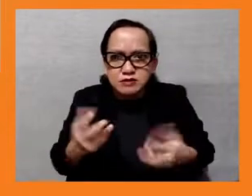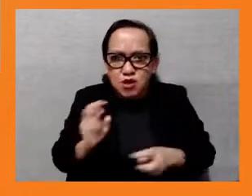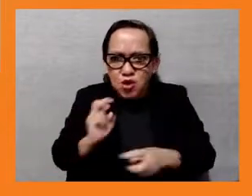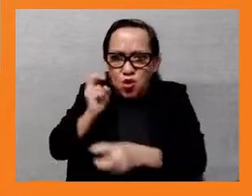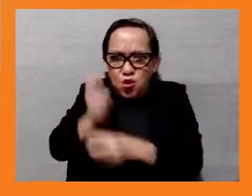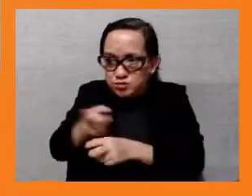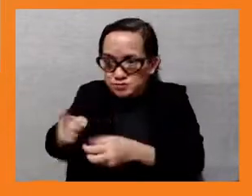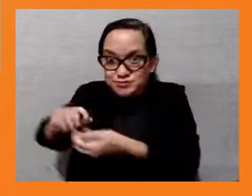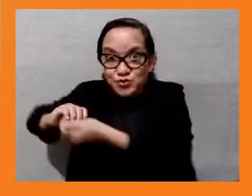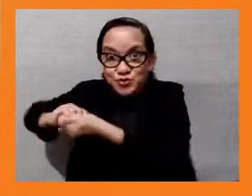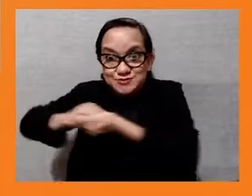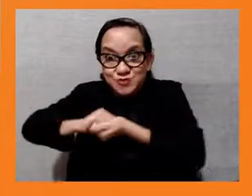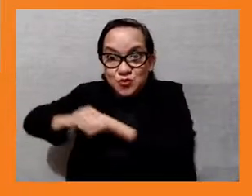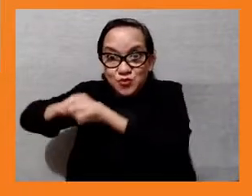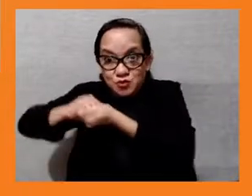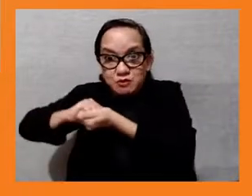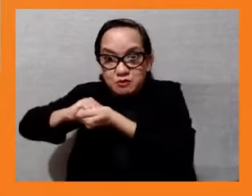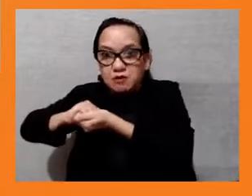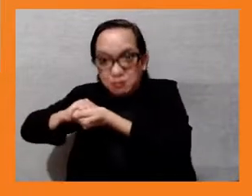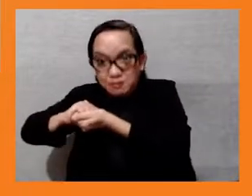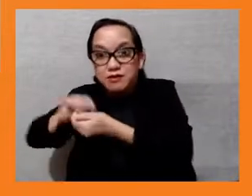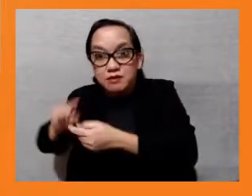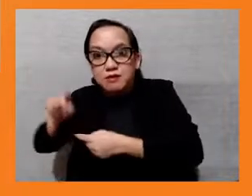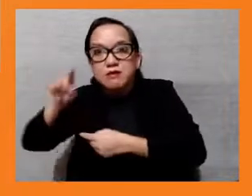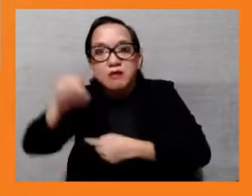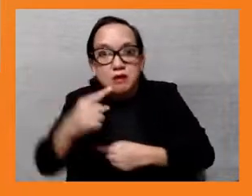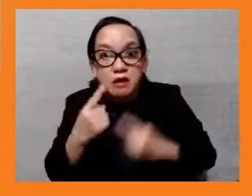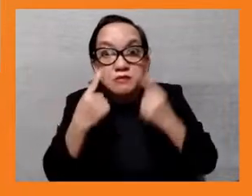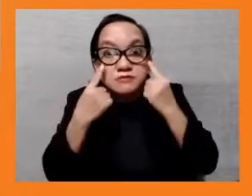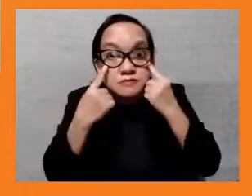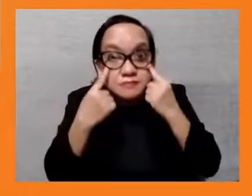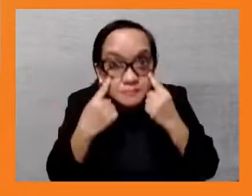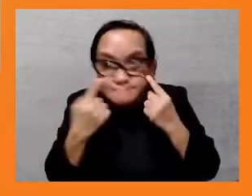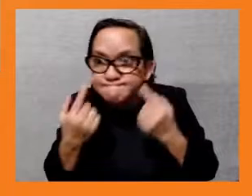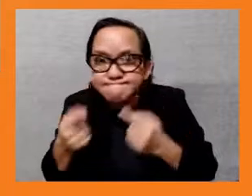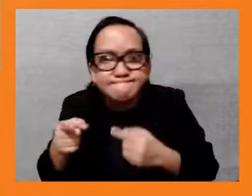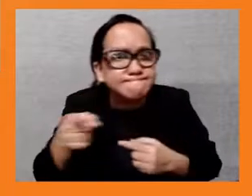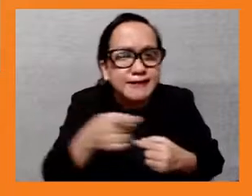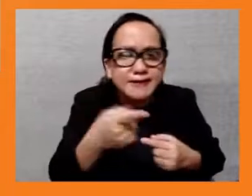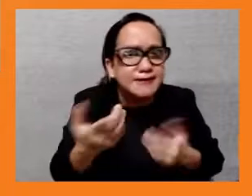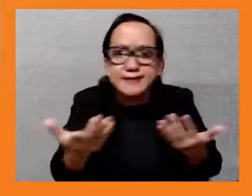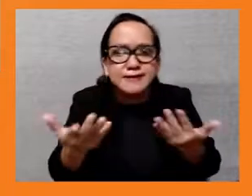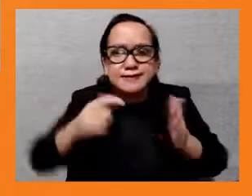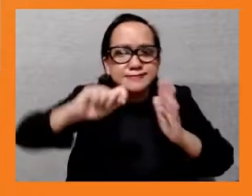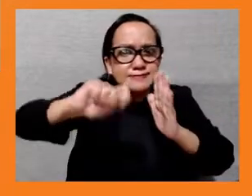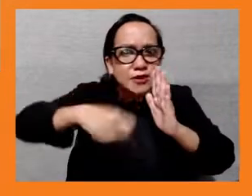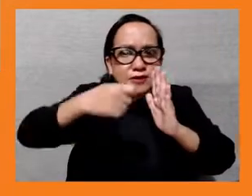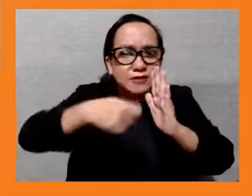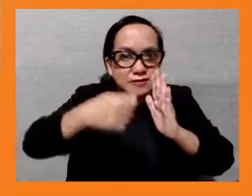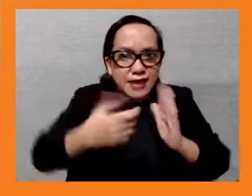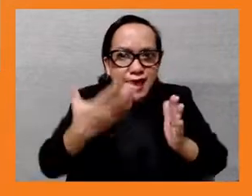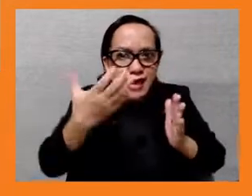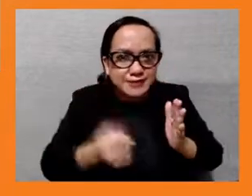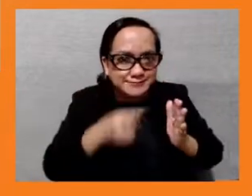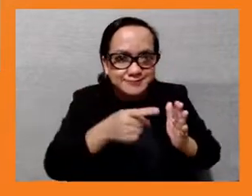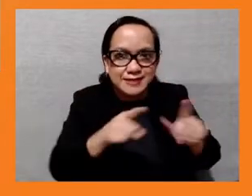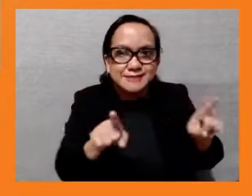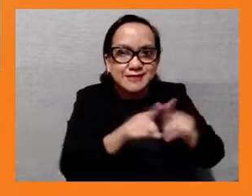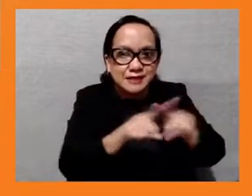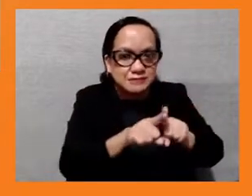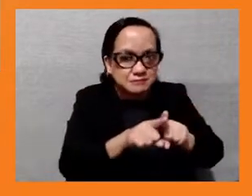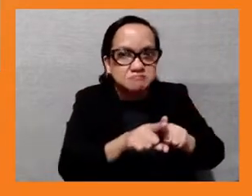well-versed with ADB policies, as rightly so. Even before their lives and livelihoods will be impacted, the onus is on the